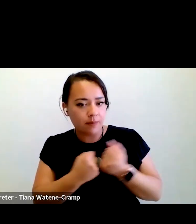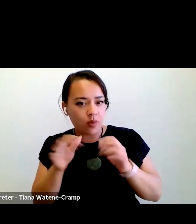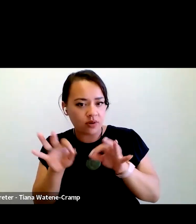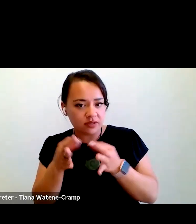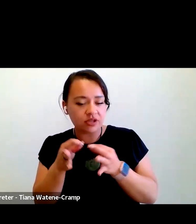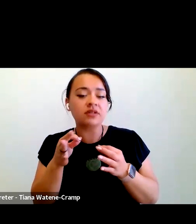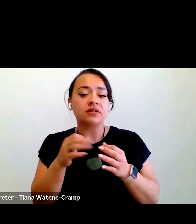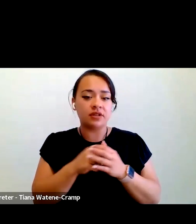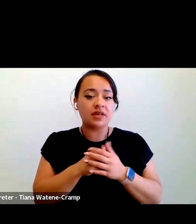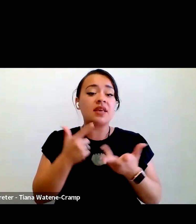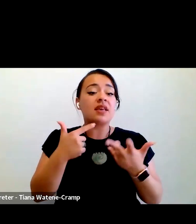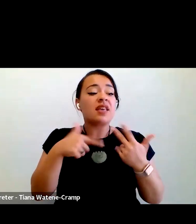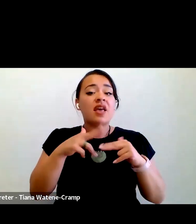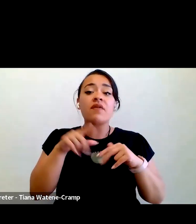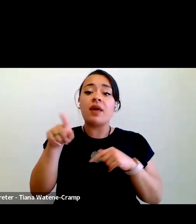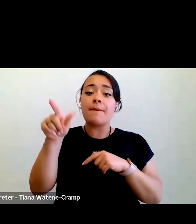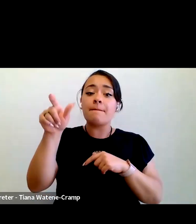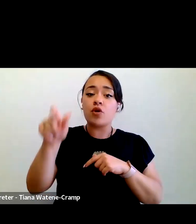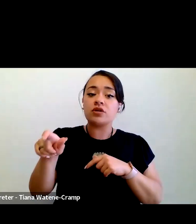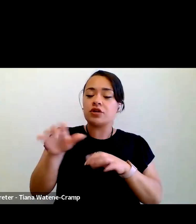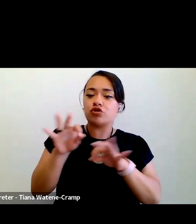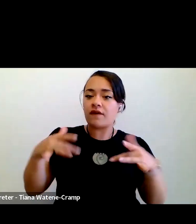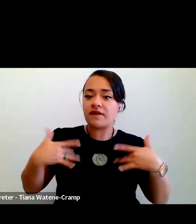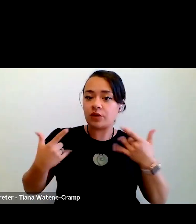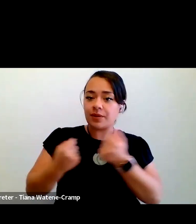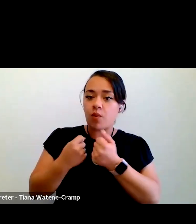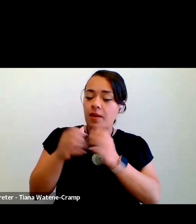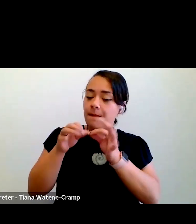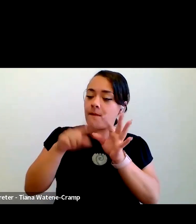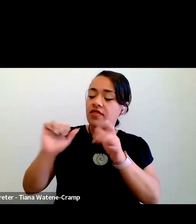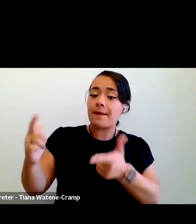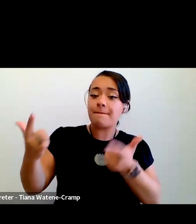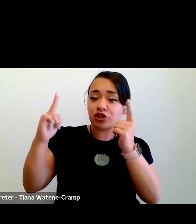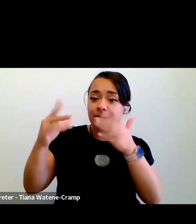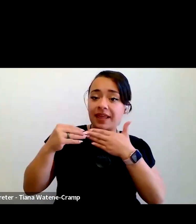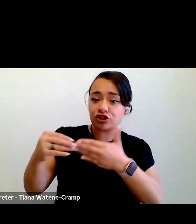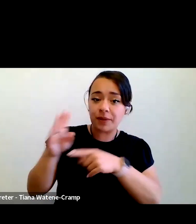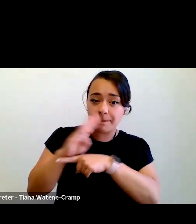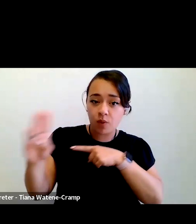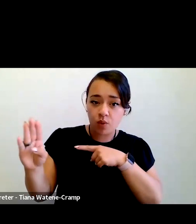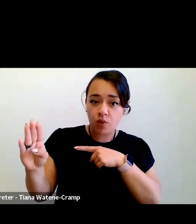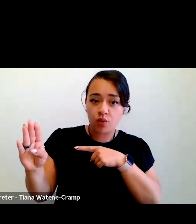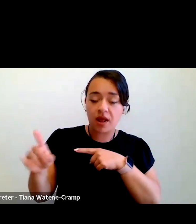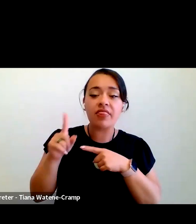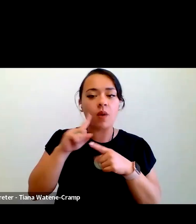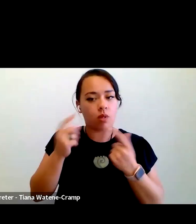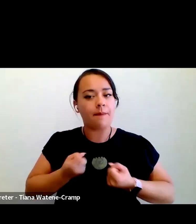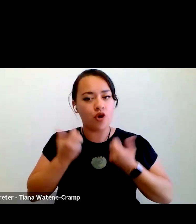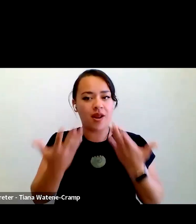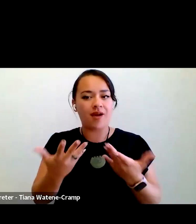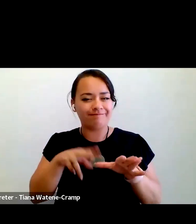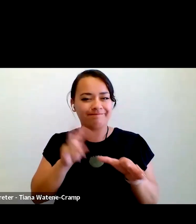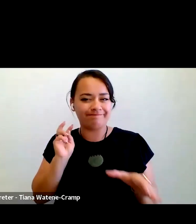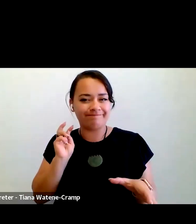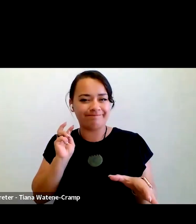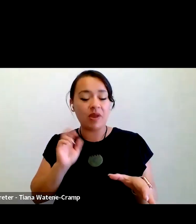if that individual is not supported by their management, leadership and board, they're going to burn out and they're going to leave, or they're going to invest